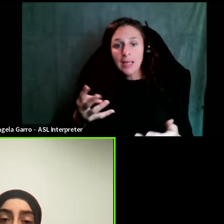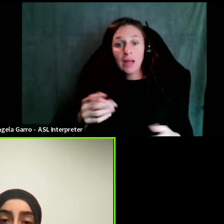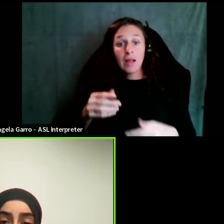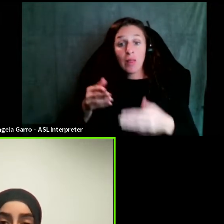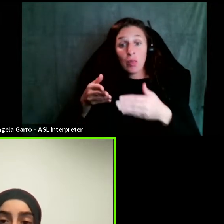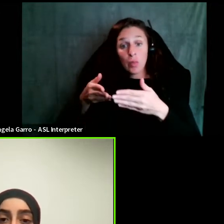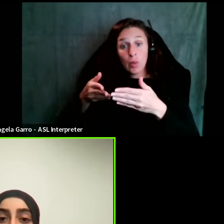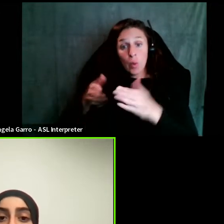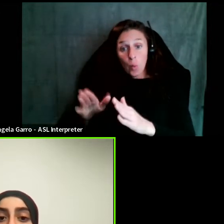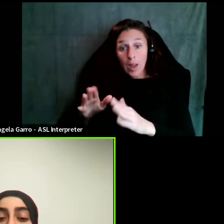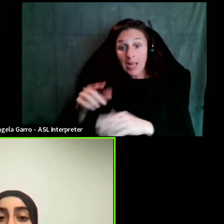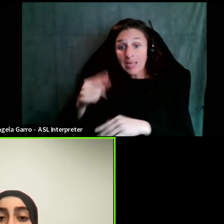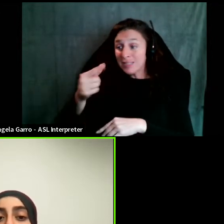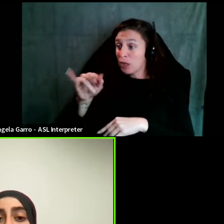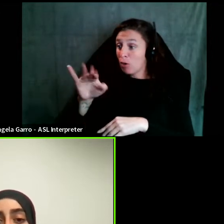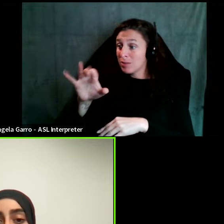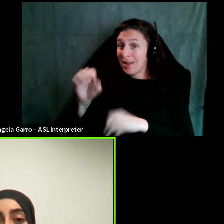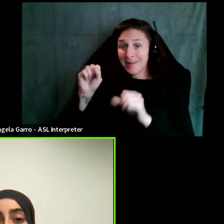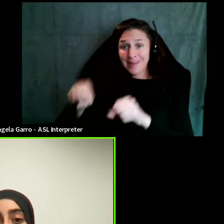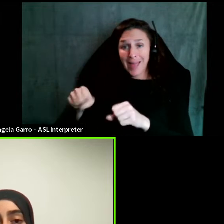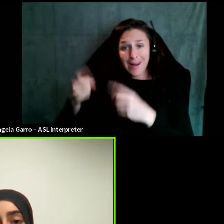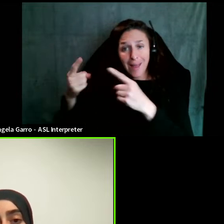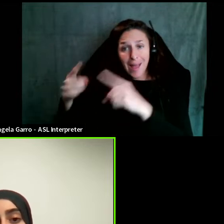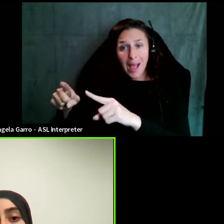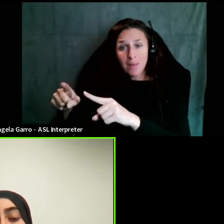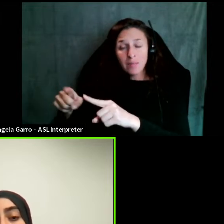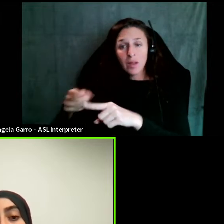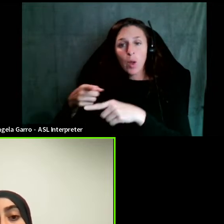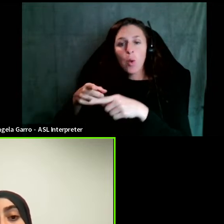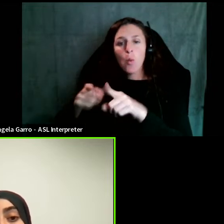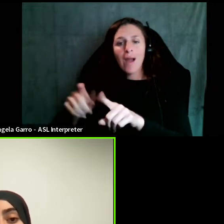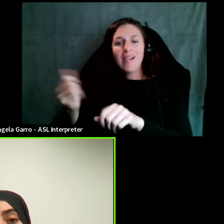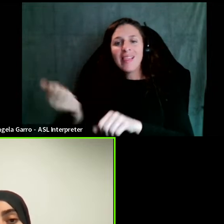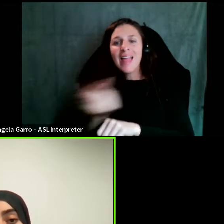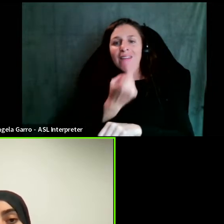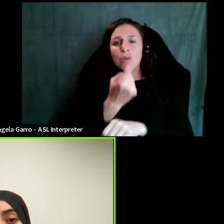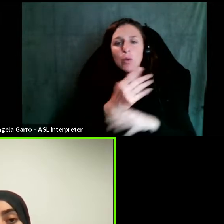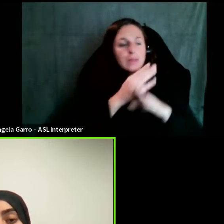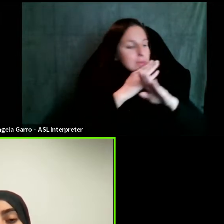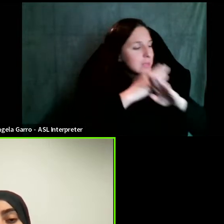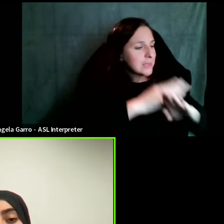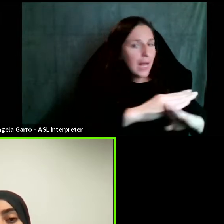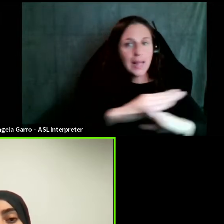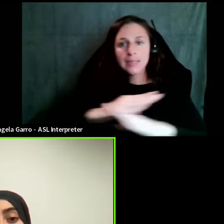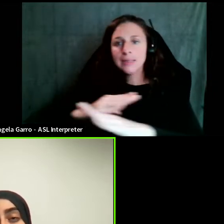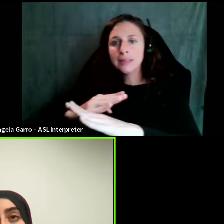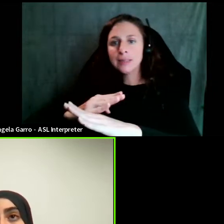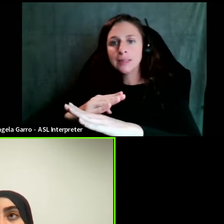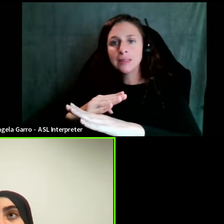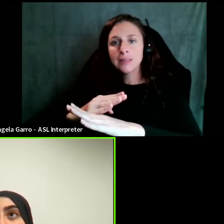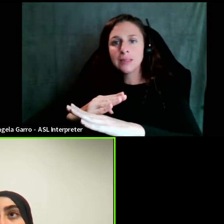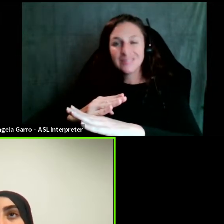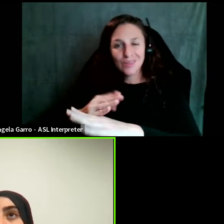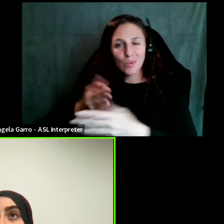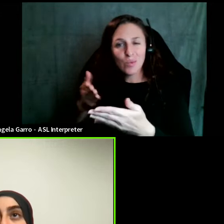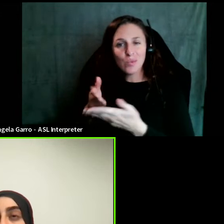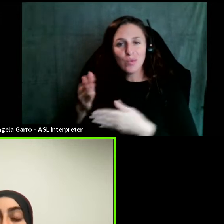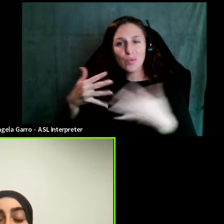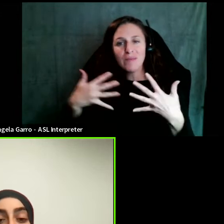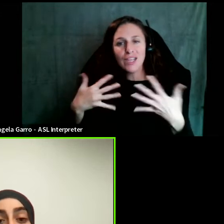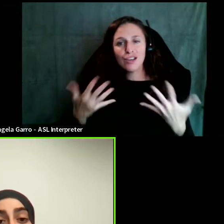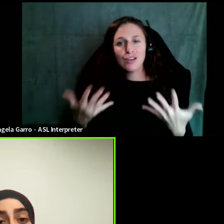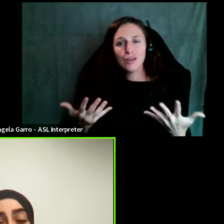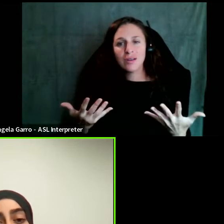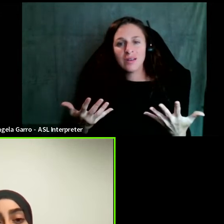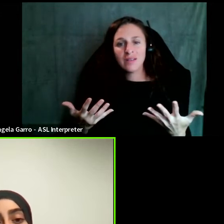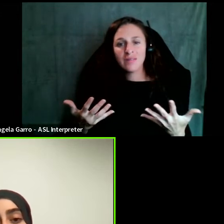can be carried out while everybody is silent is through fear. Fear of